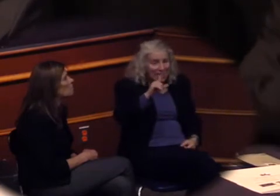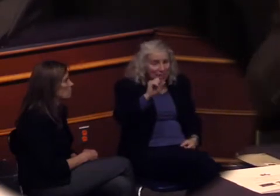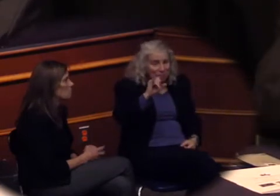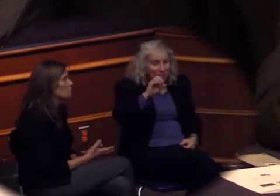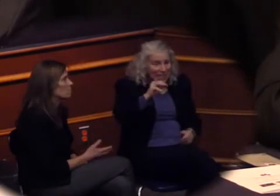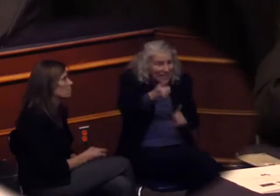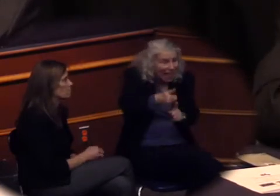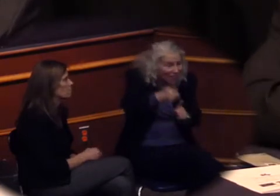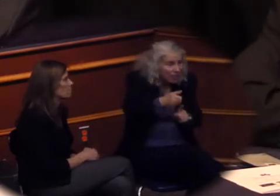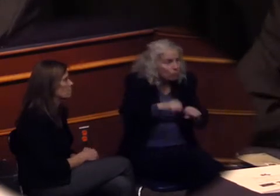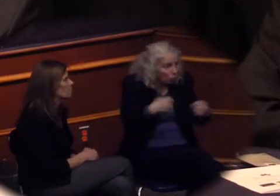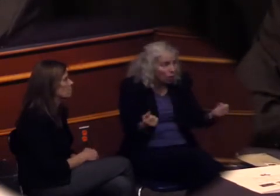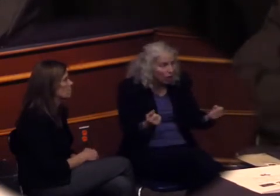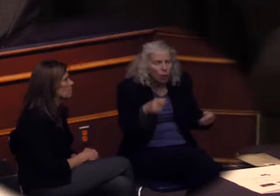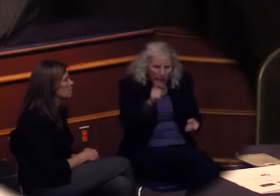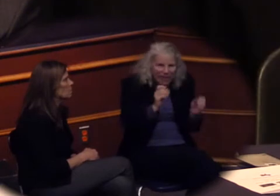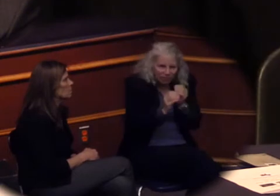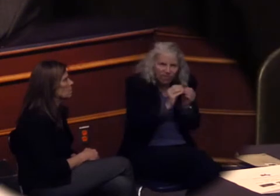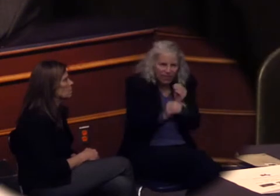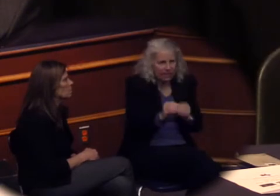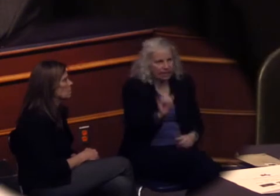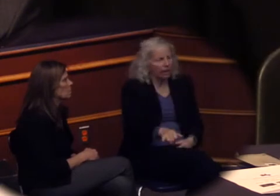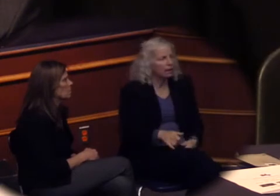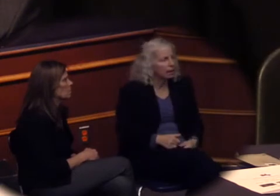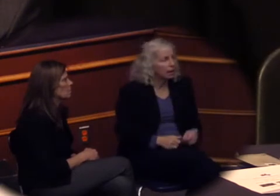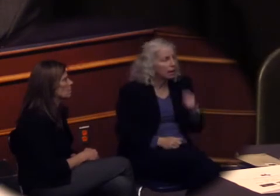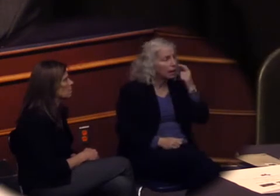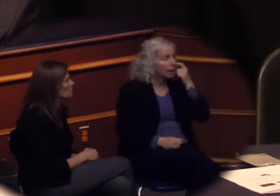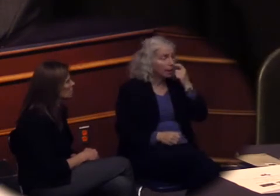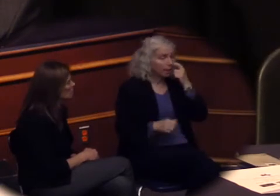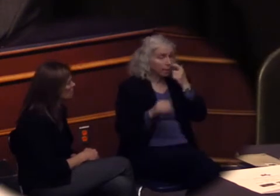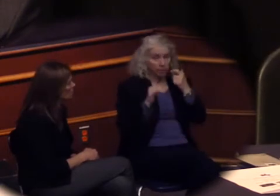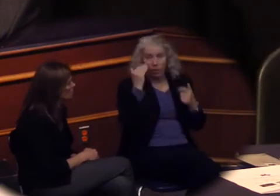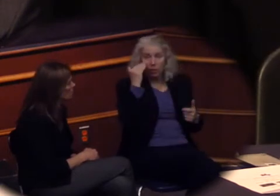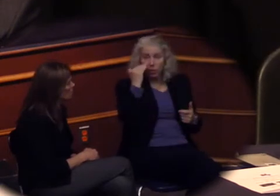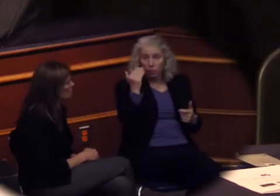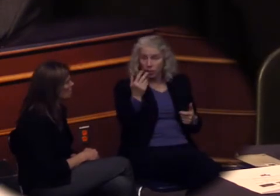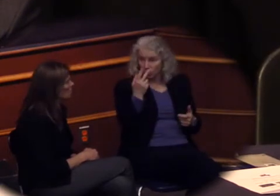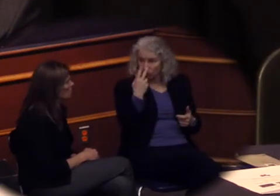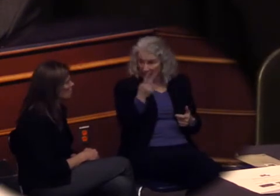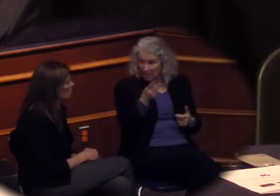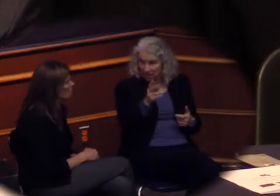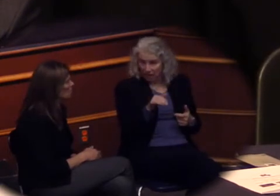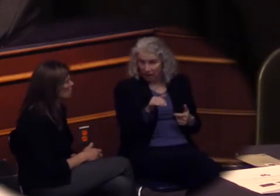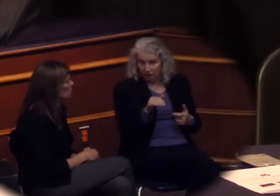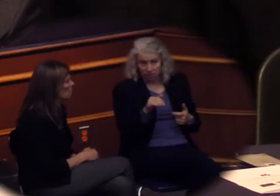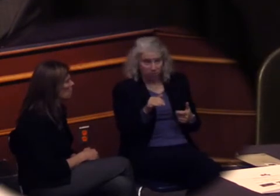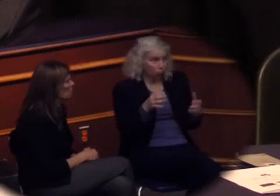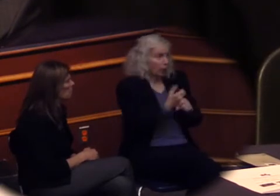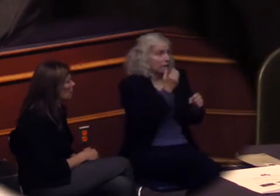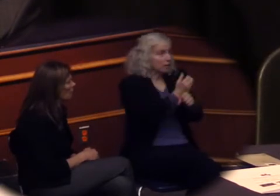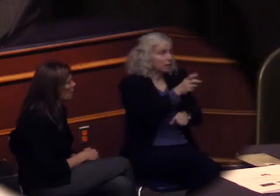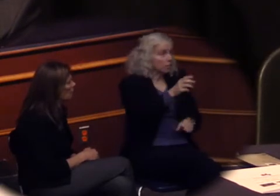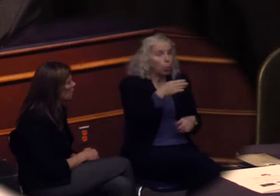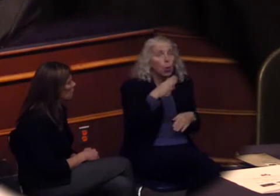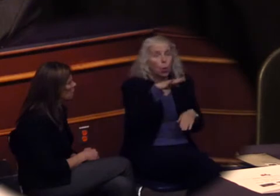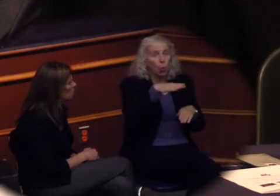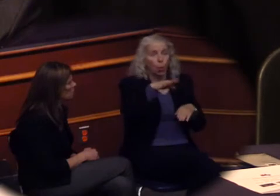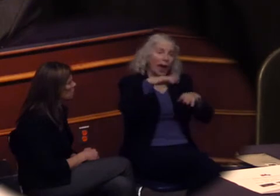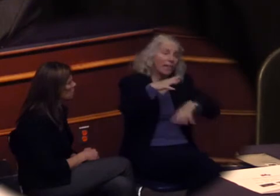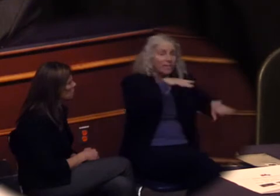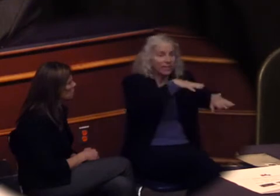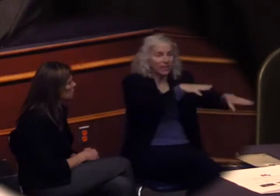And we need to fix that system. But I just want to say, that blue wave that we've seen, we've seen winds in Virginia, New Jersey, Missouri,